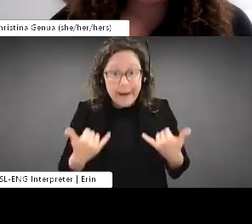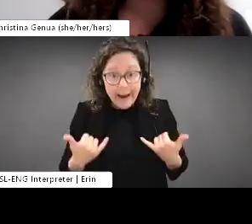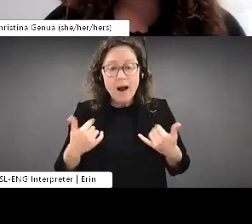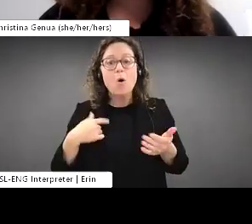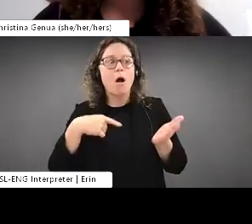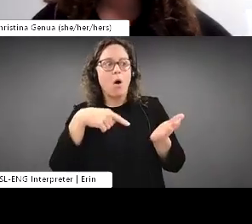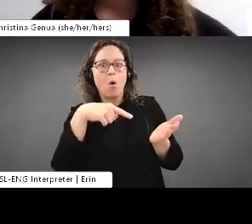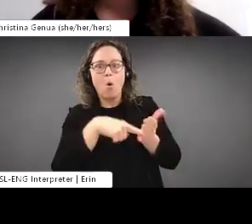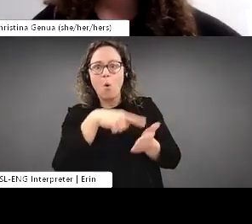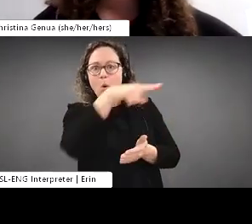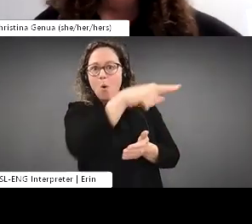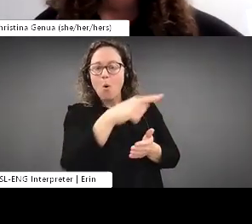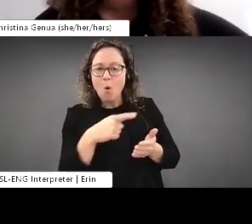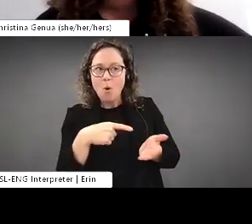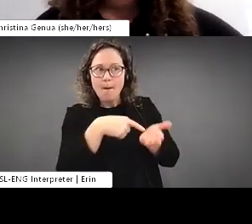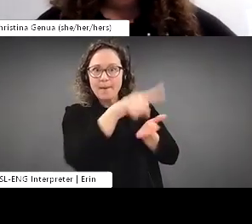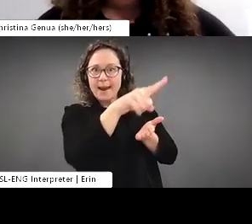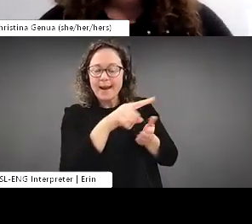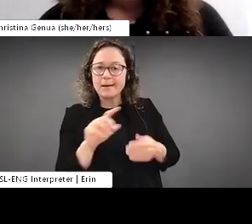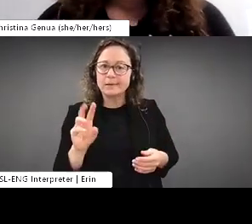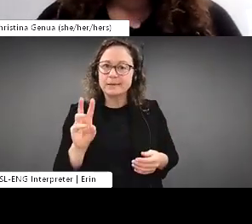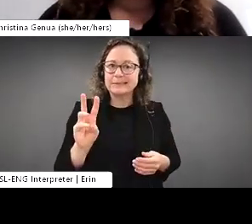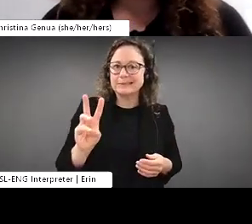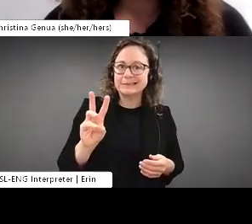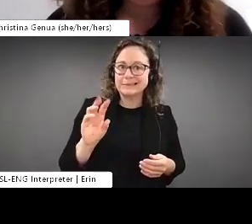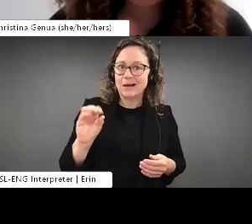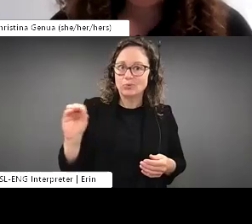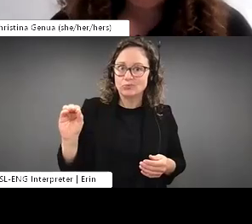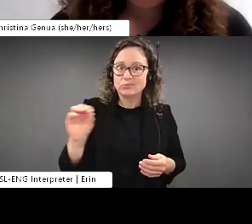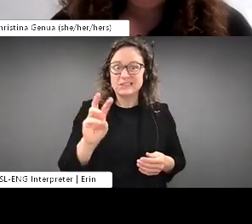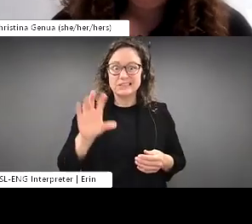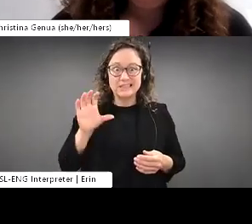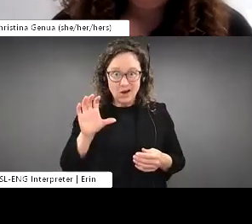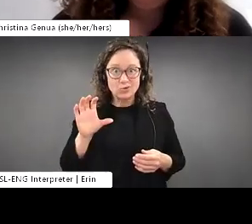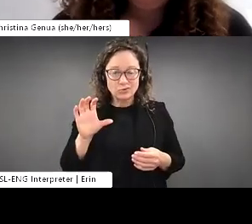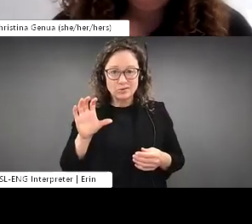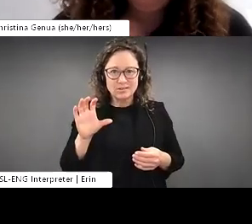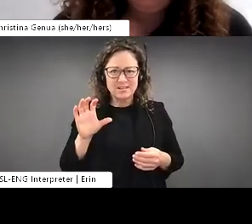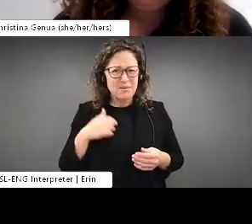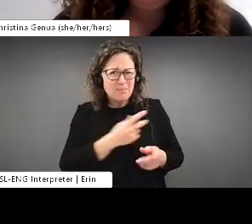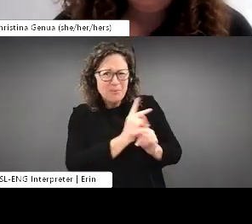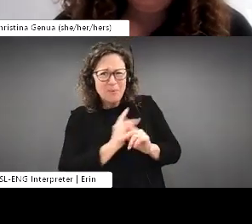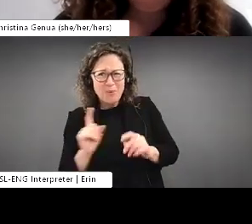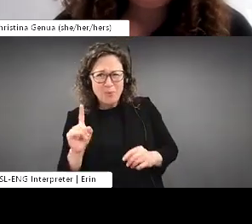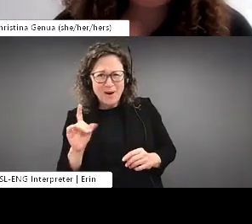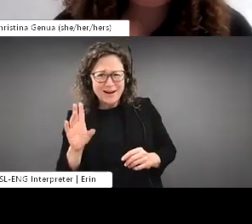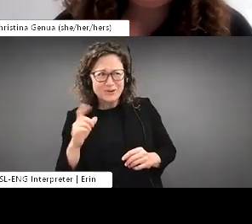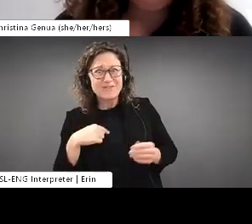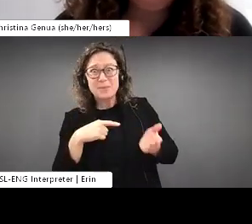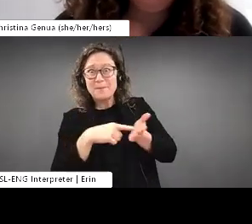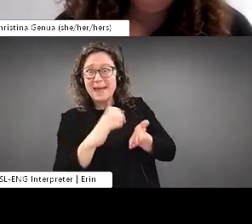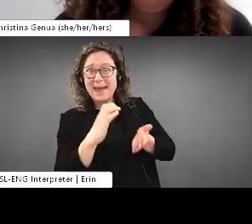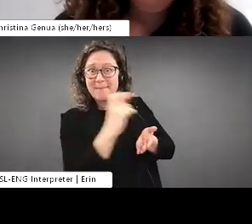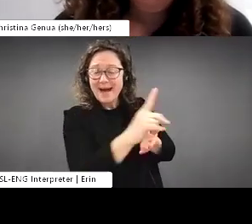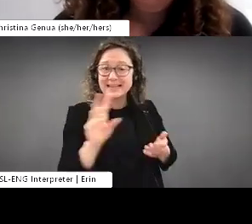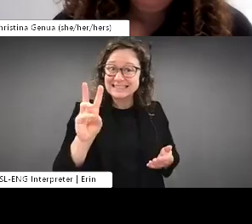an additional $500 in fees, and our total loaned amount is